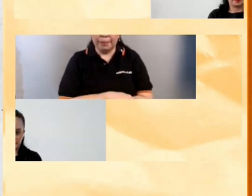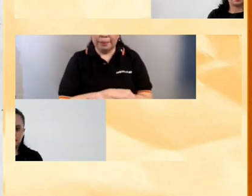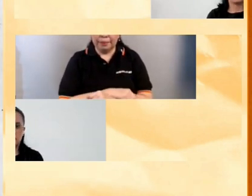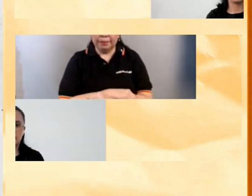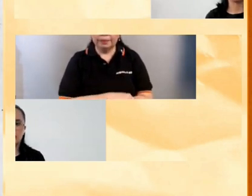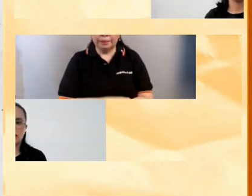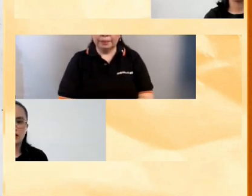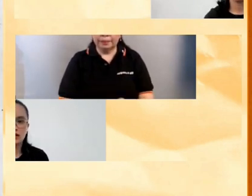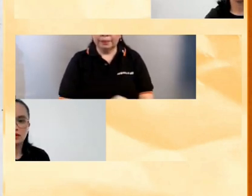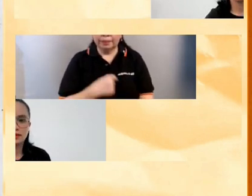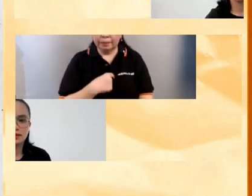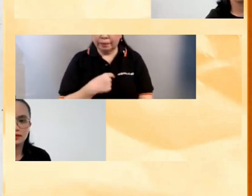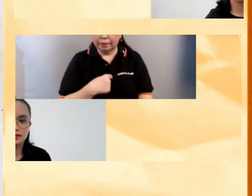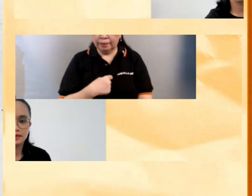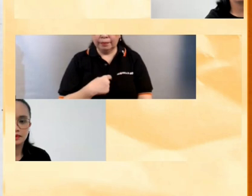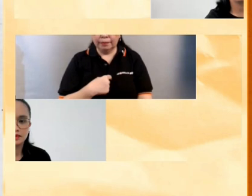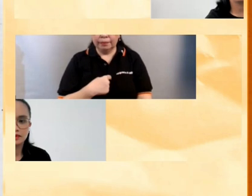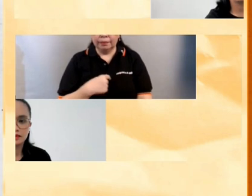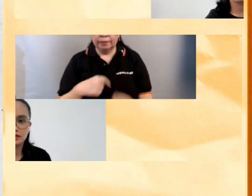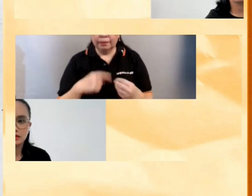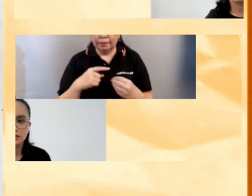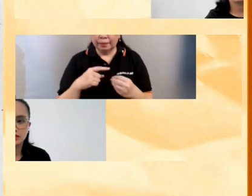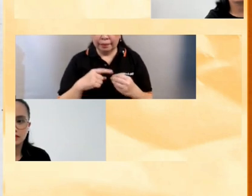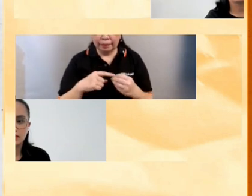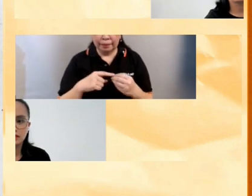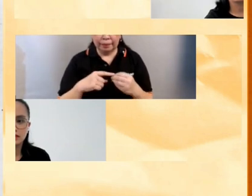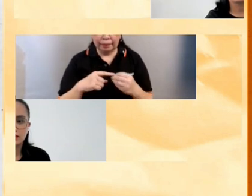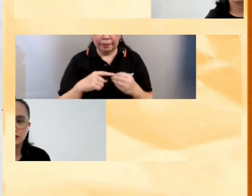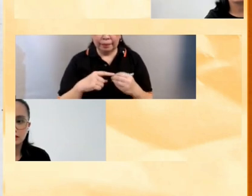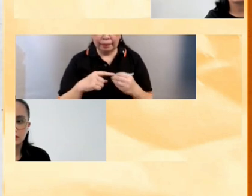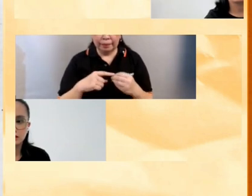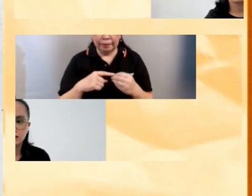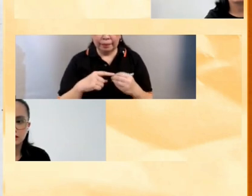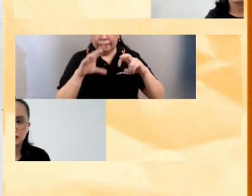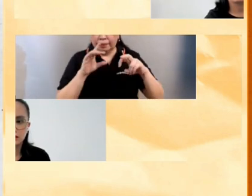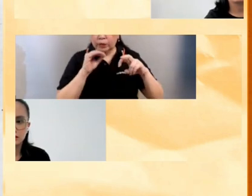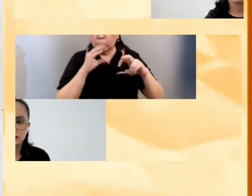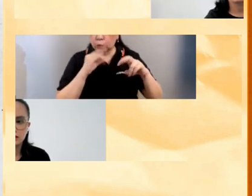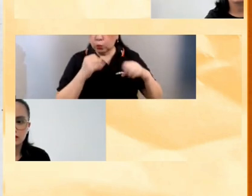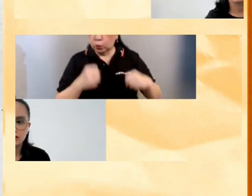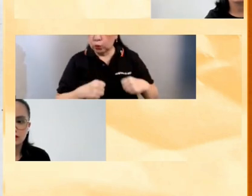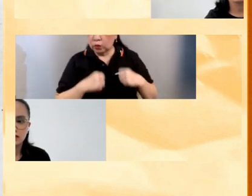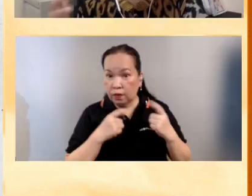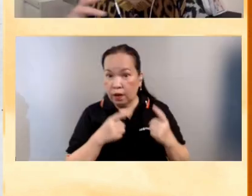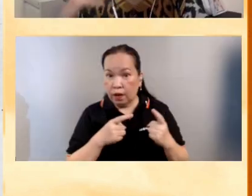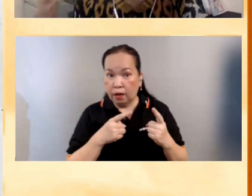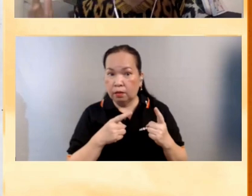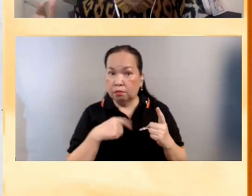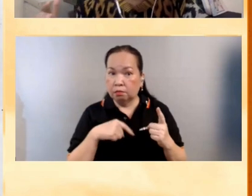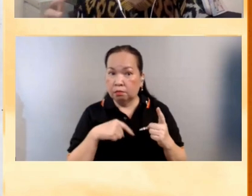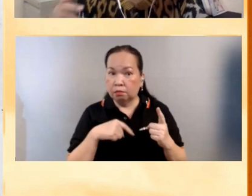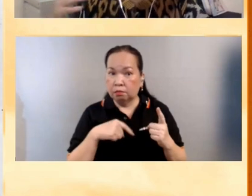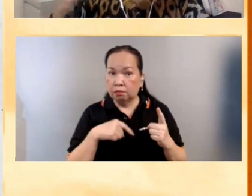this one, the survivor's perception of OSAEC experience. No abuse is perceived by the child victims.